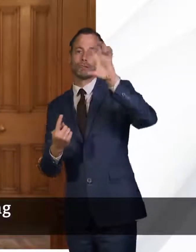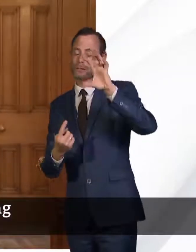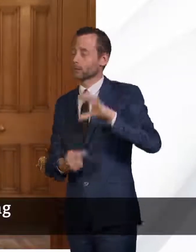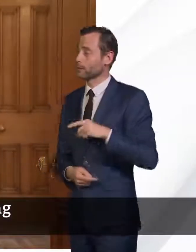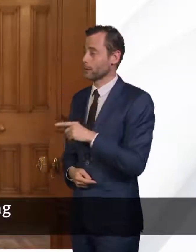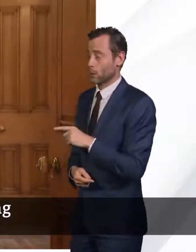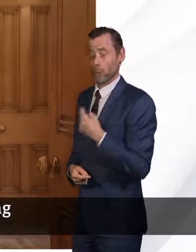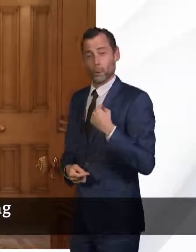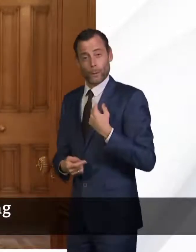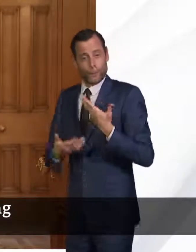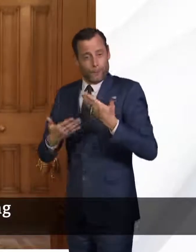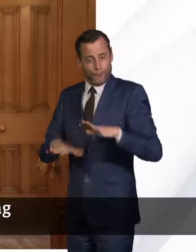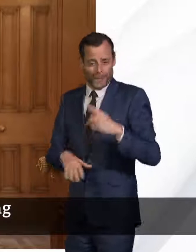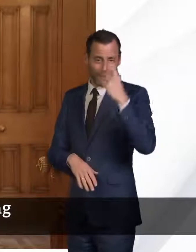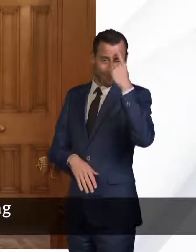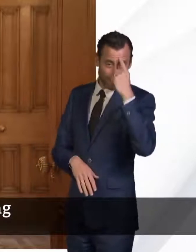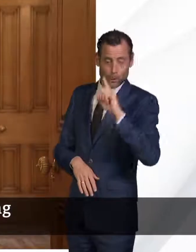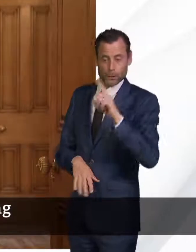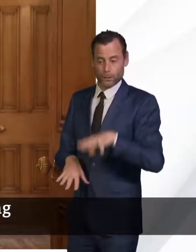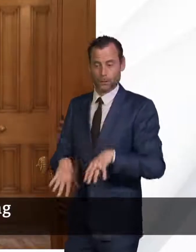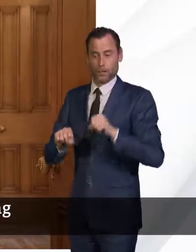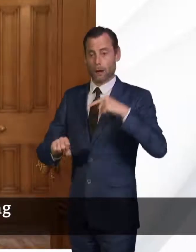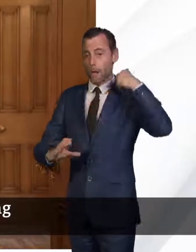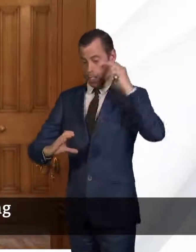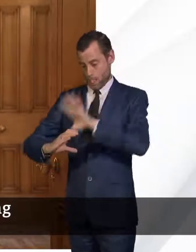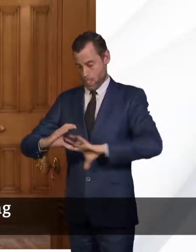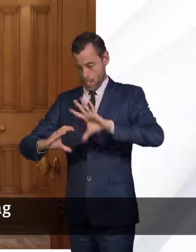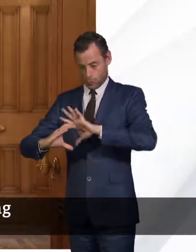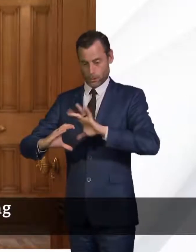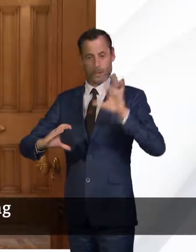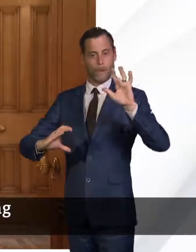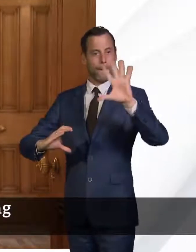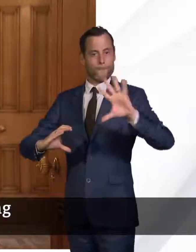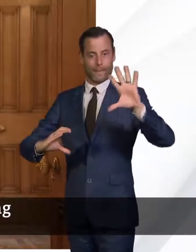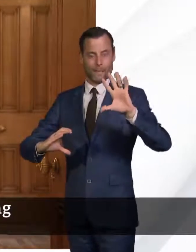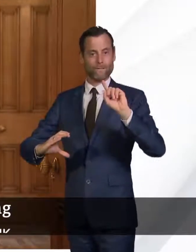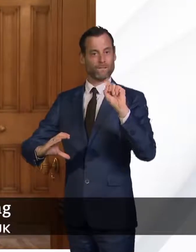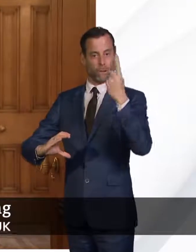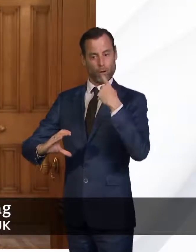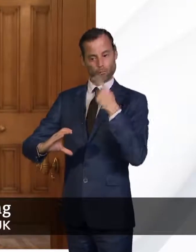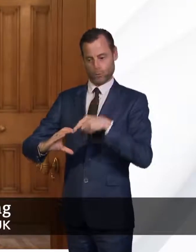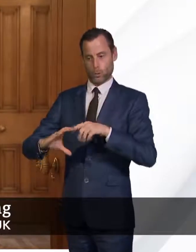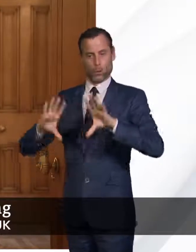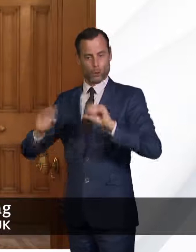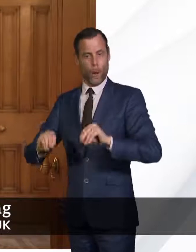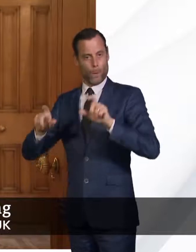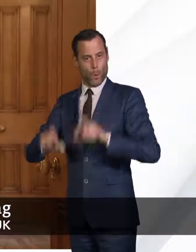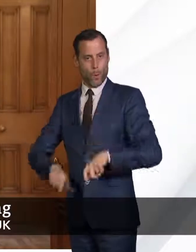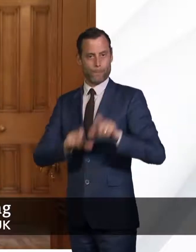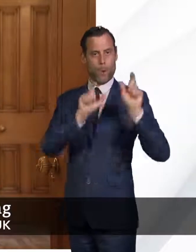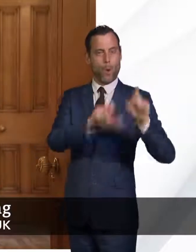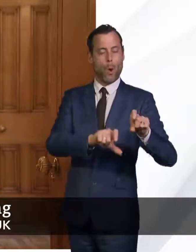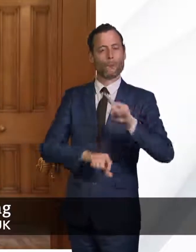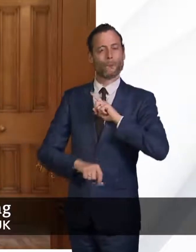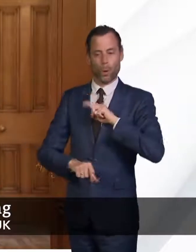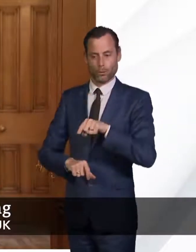moving with London and the Midlands first, because they were more advanced in terms of the number of cases. But we decided